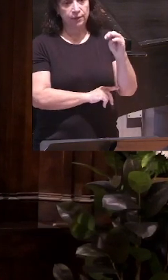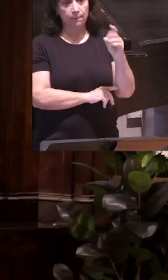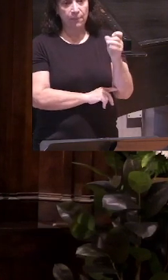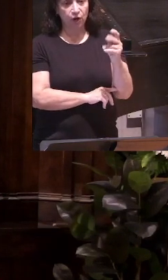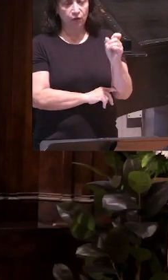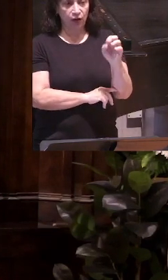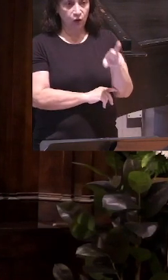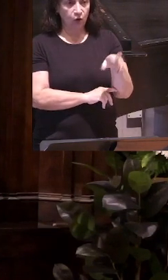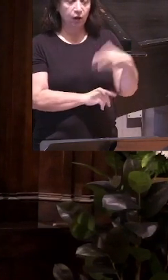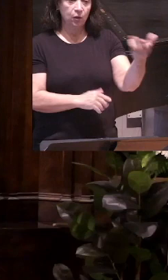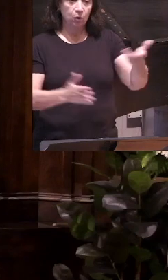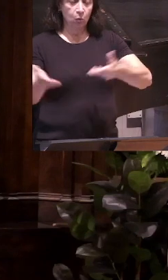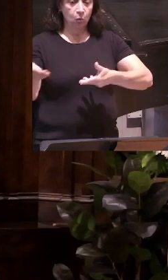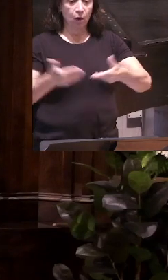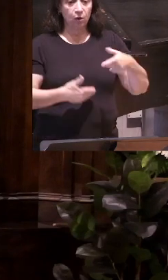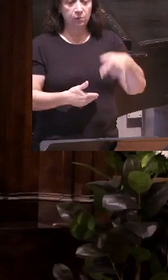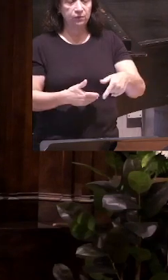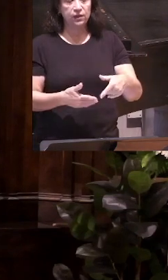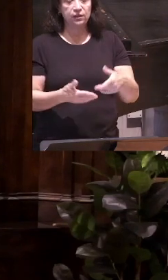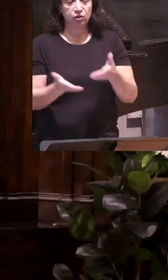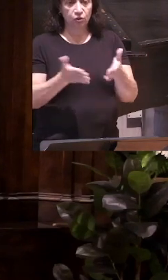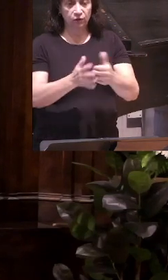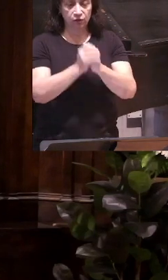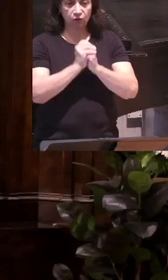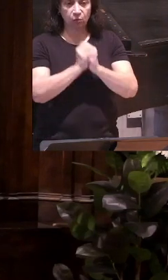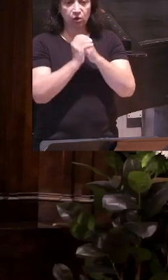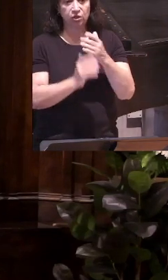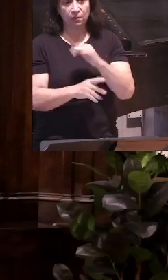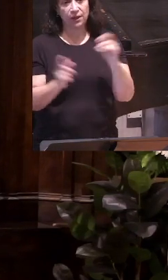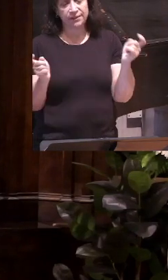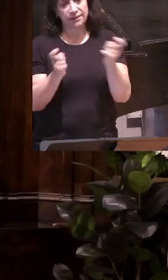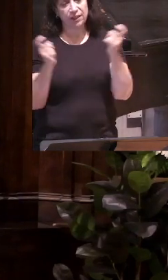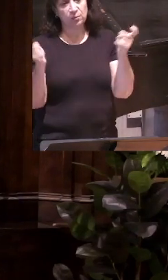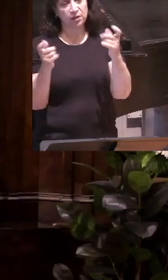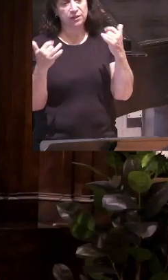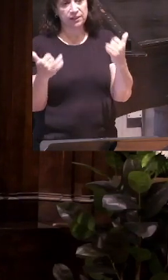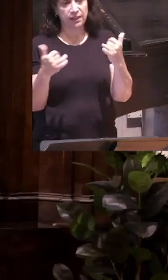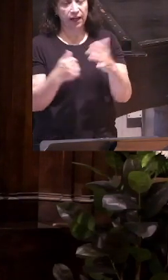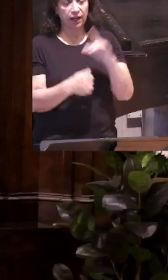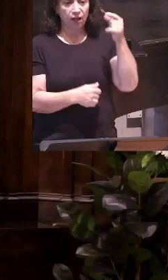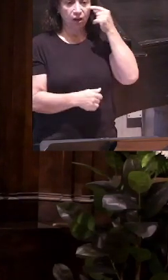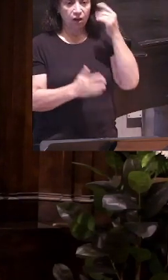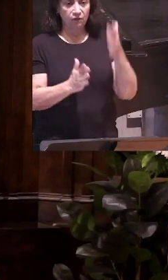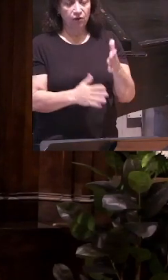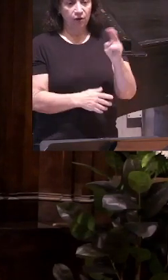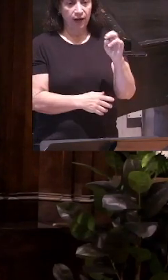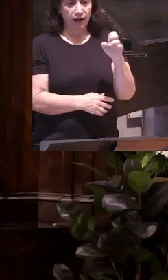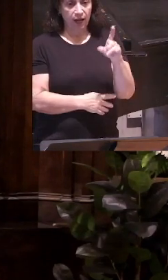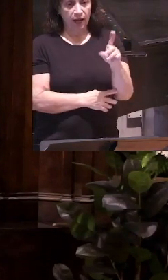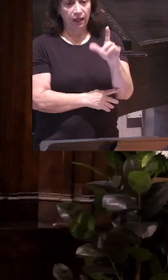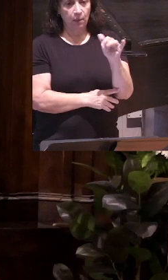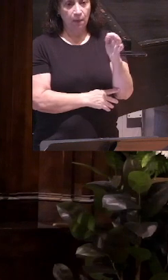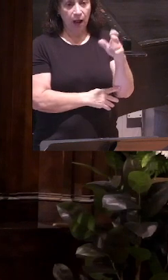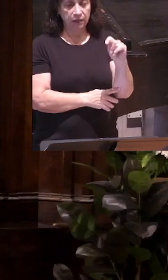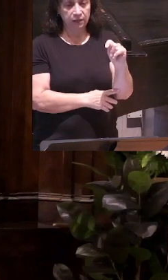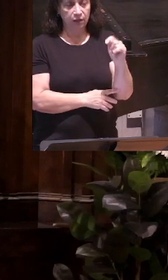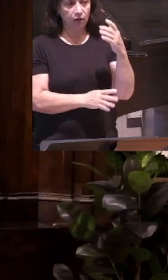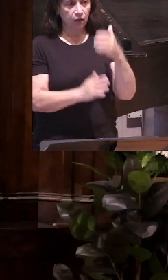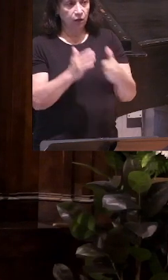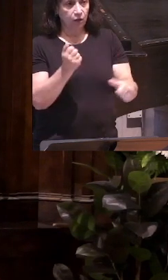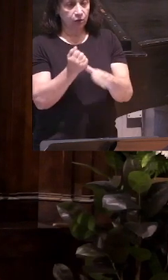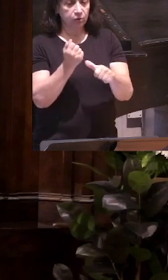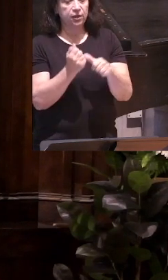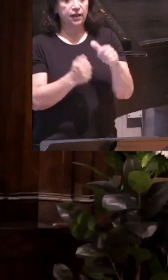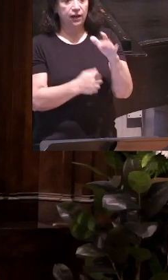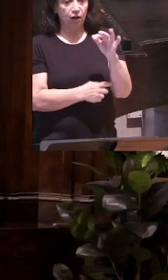welcome to this service of worship and celebration today Governor Ned Lamont, Lieutenant Governor